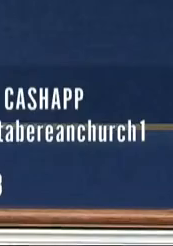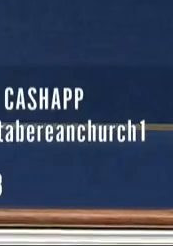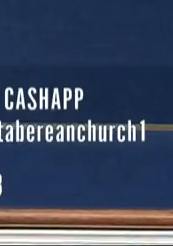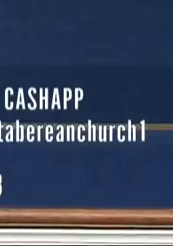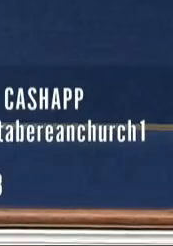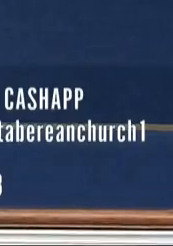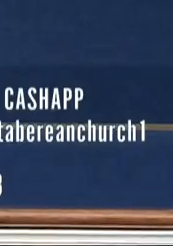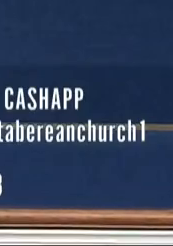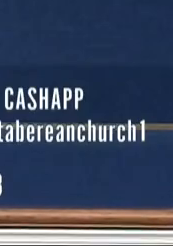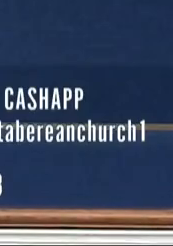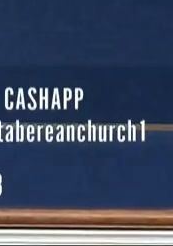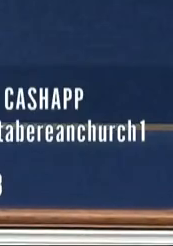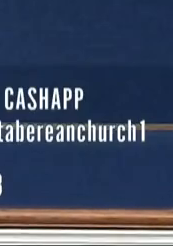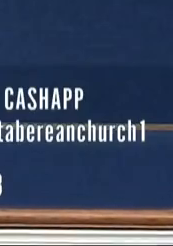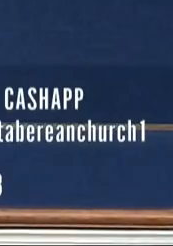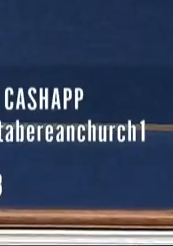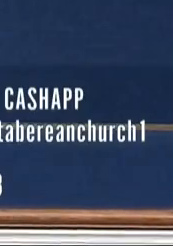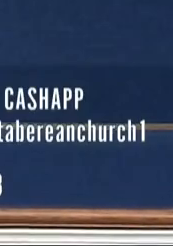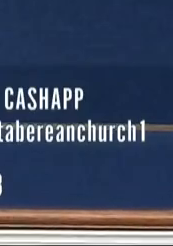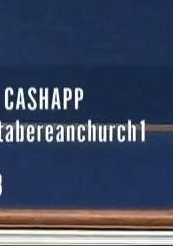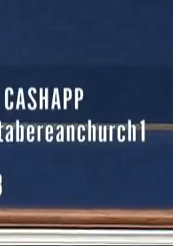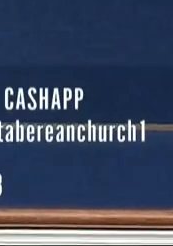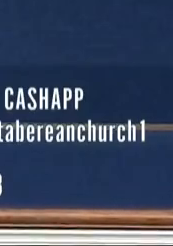$4,000. Woo, what a blessing.